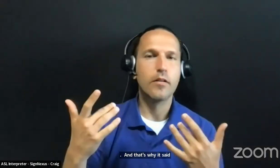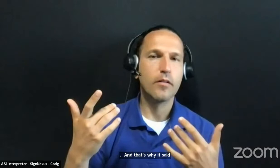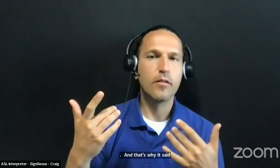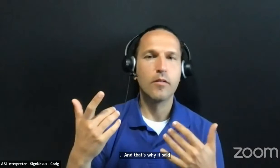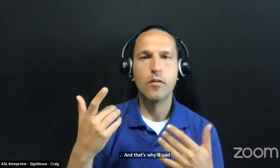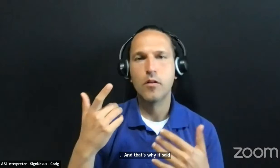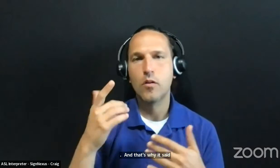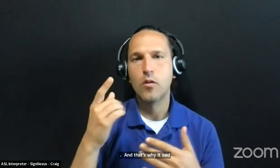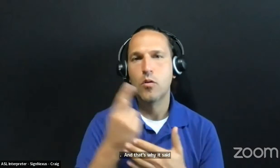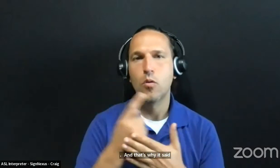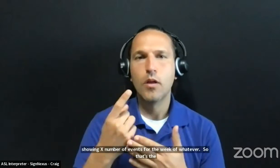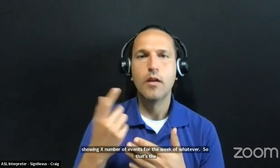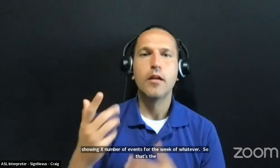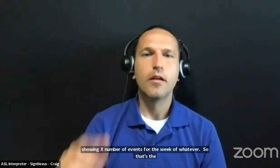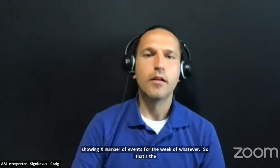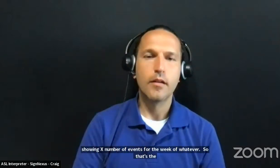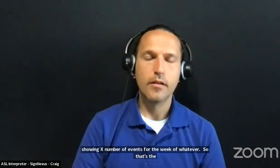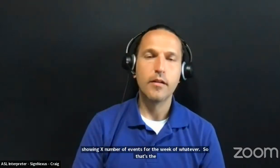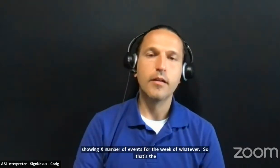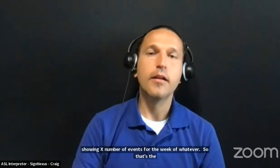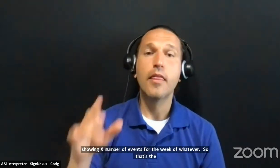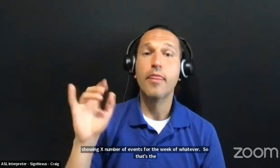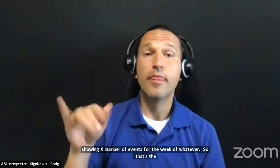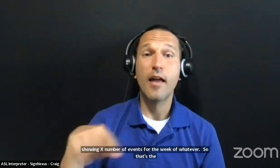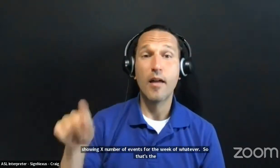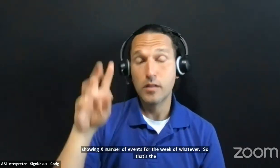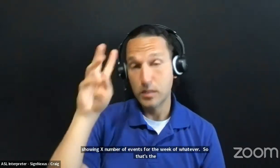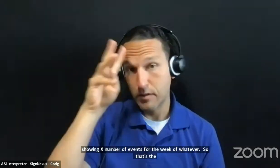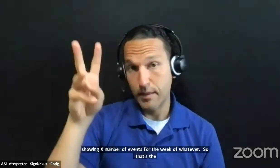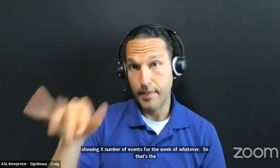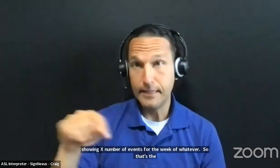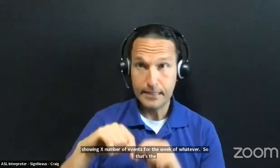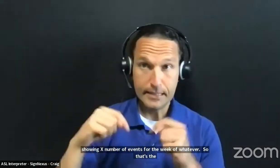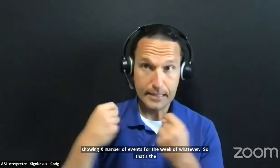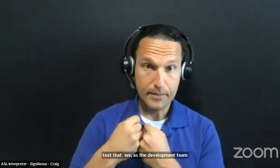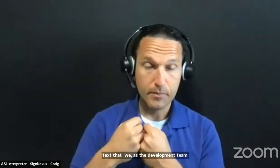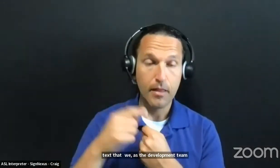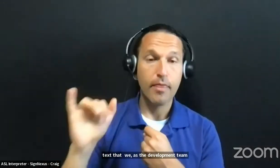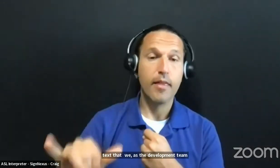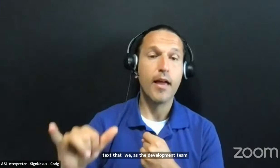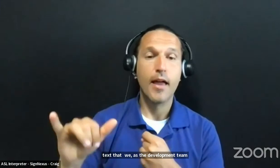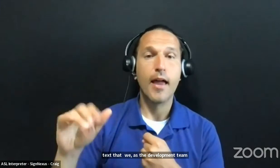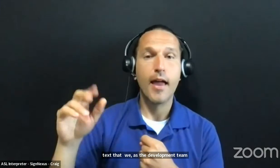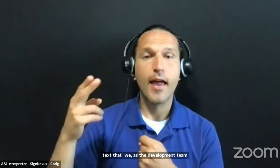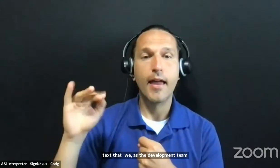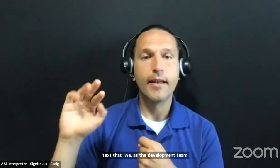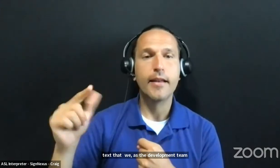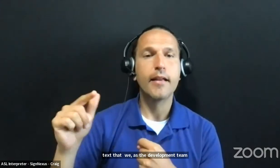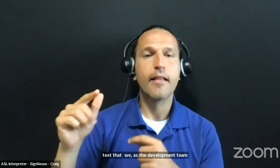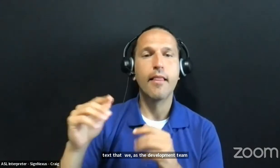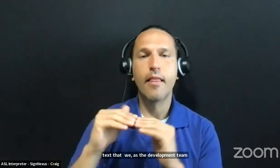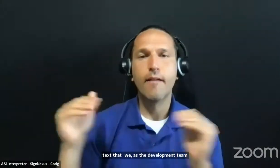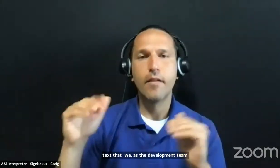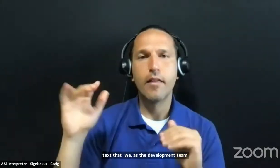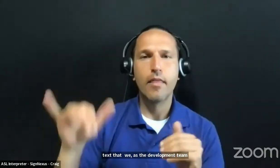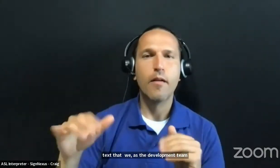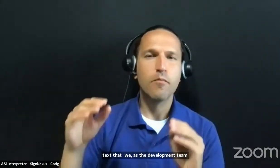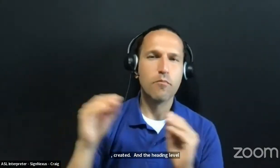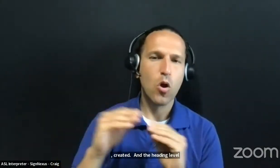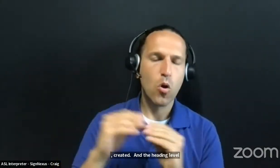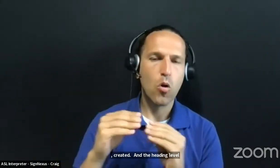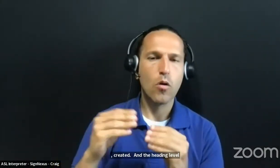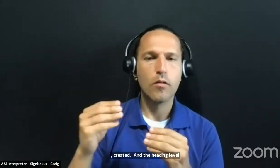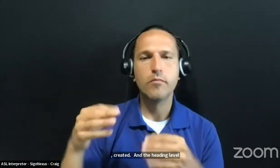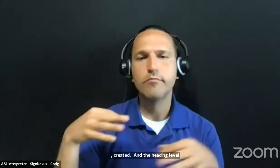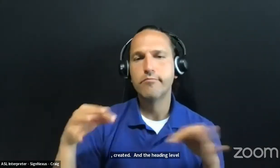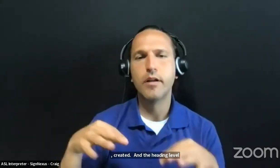that's the text that we as the development team created. And the heading level 2 was just the semantic information provided